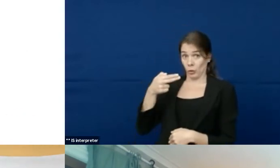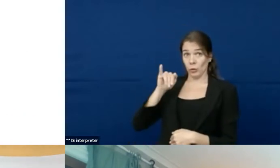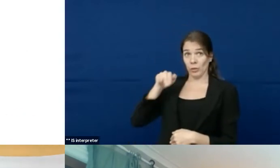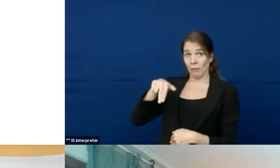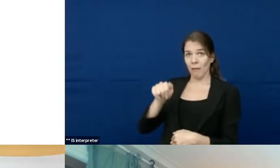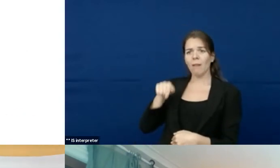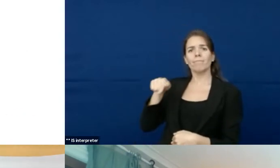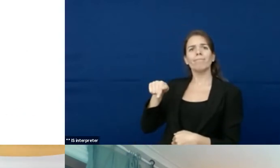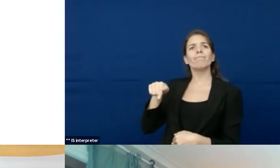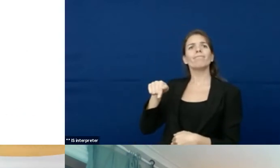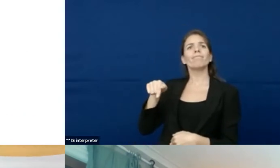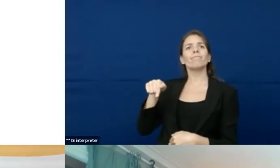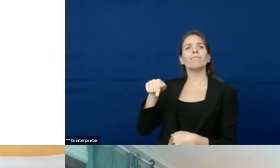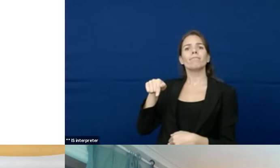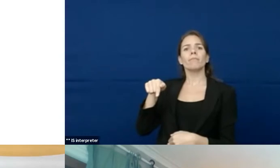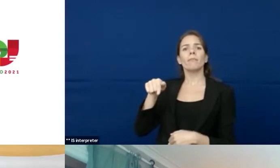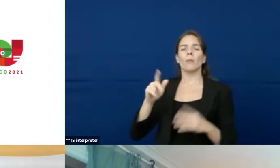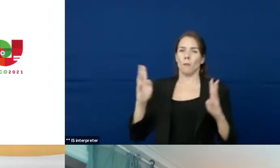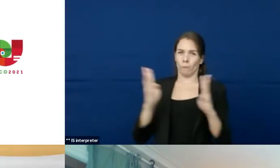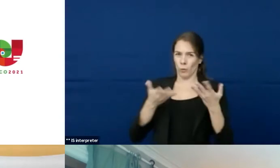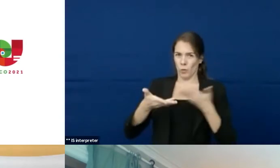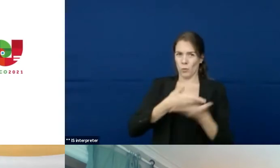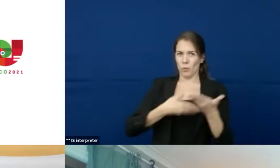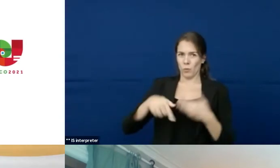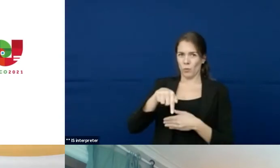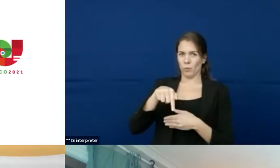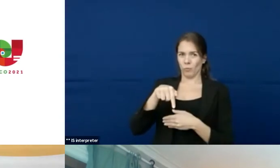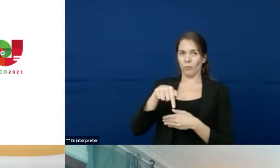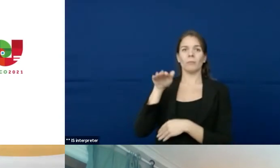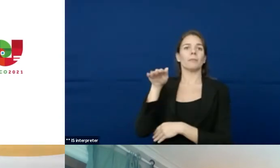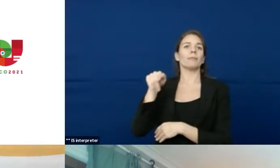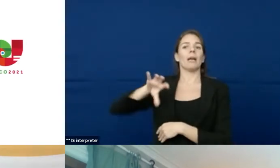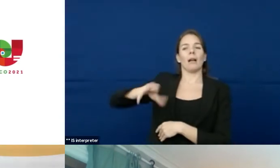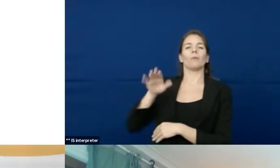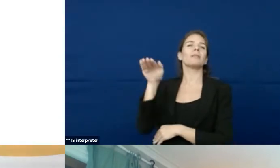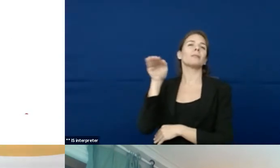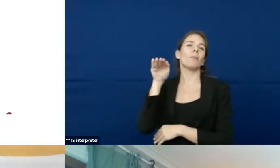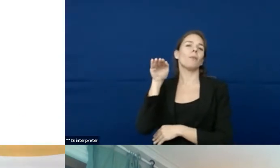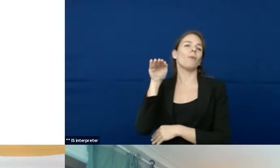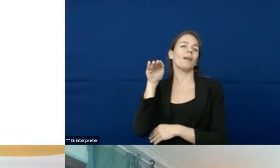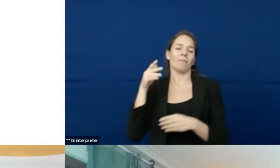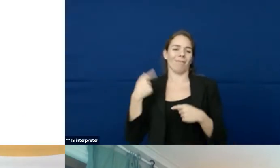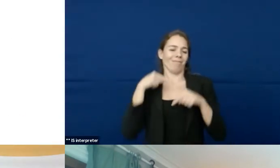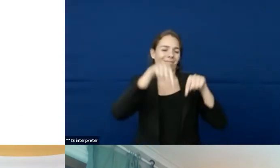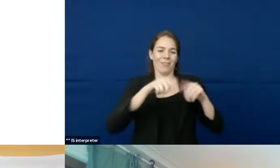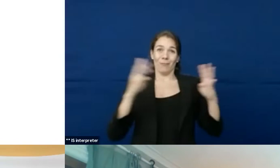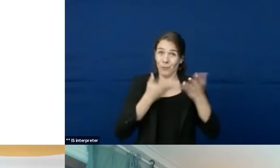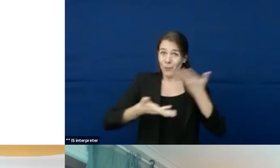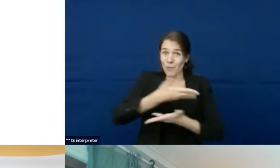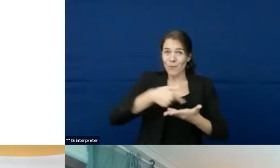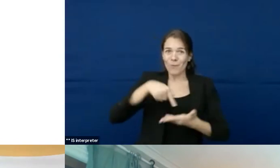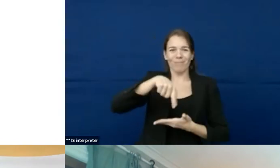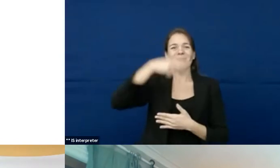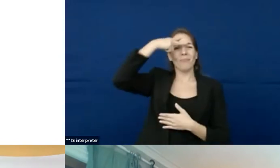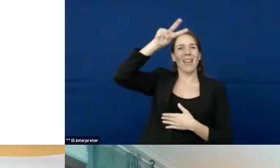made. Why, Ms. Famosa, is it important now for diverse stakeholders, including civil society,